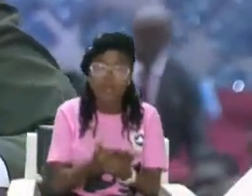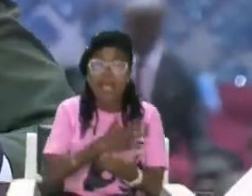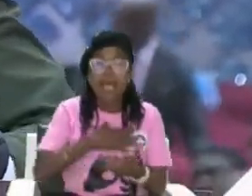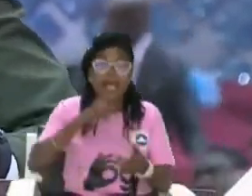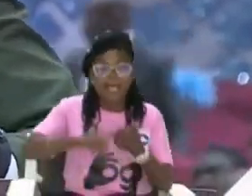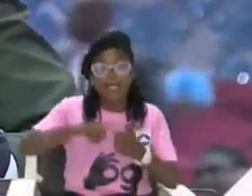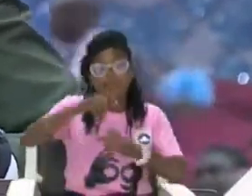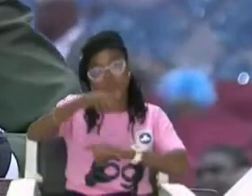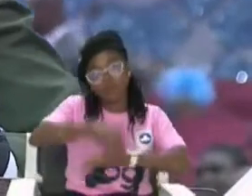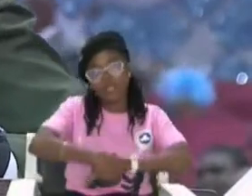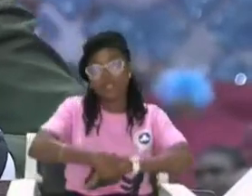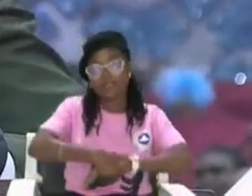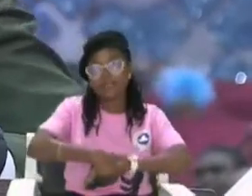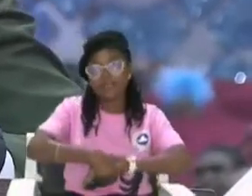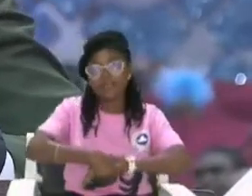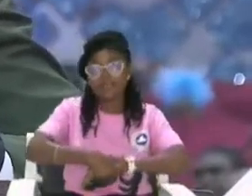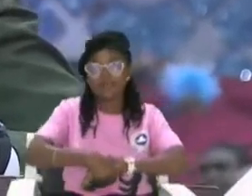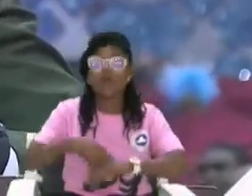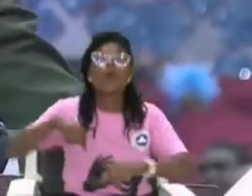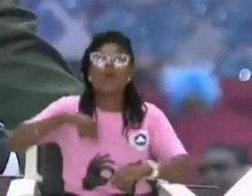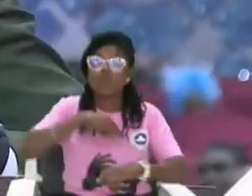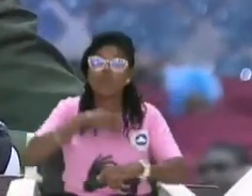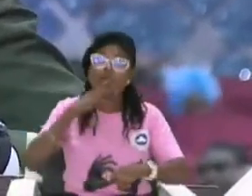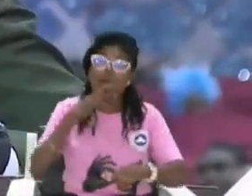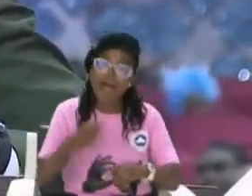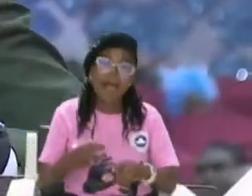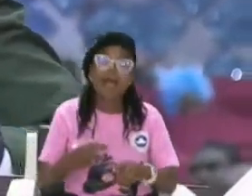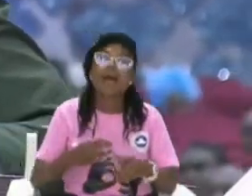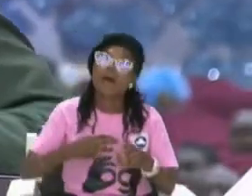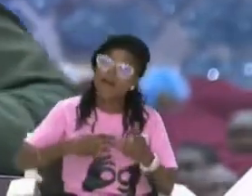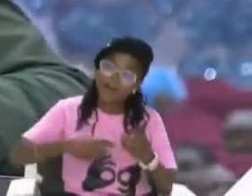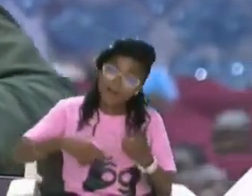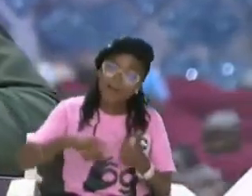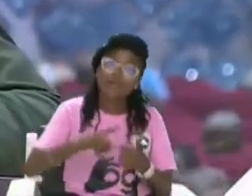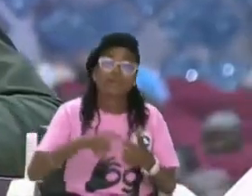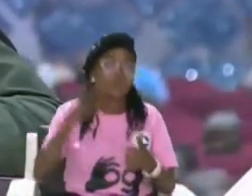tonight, we are about to hear witnesses.